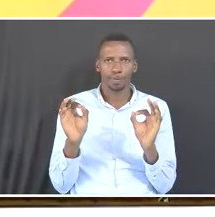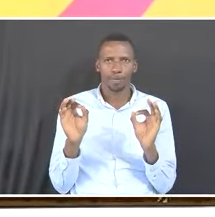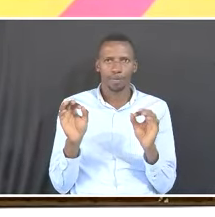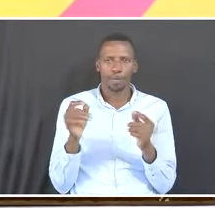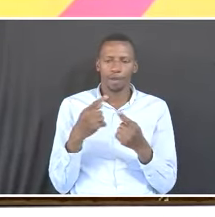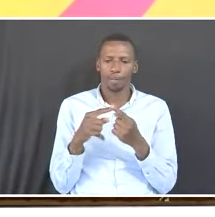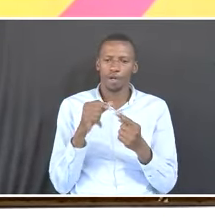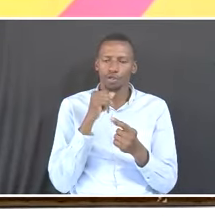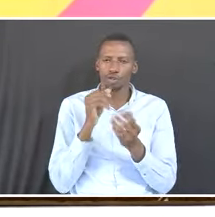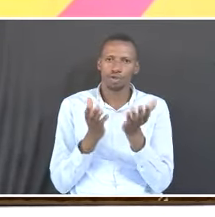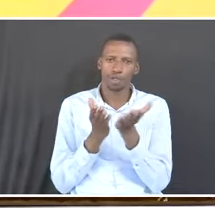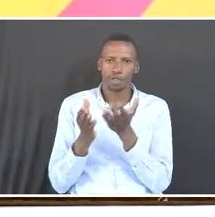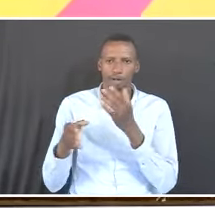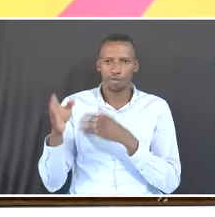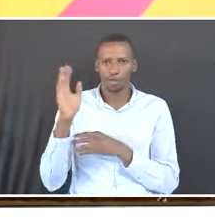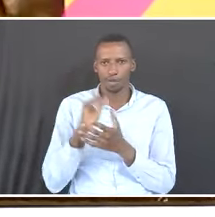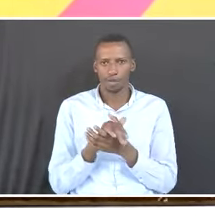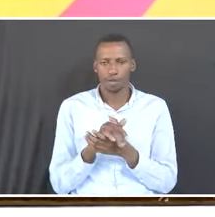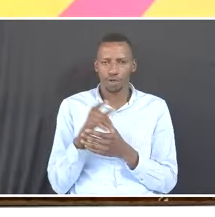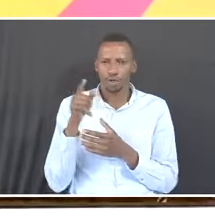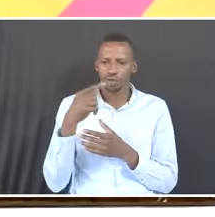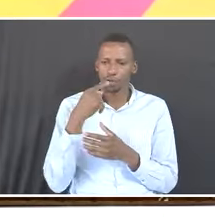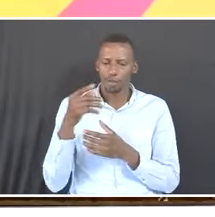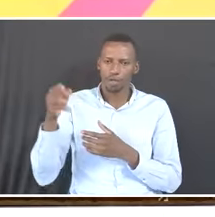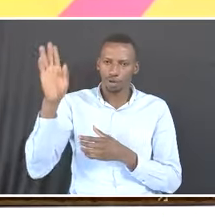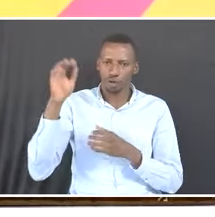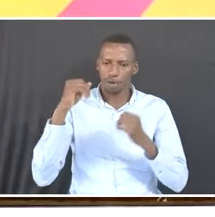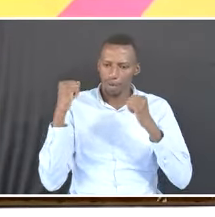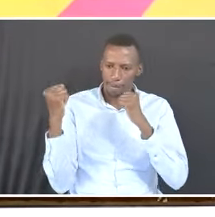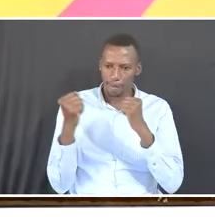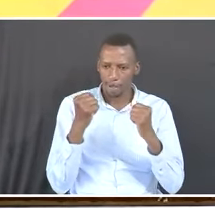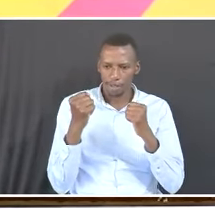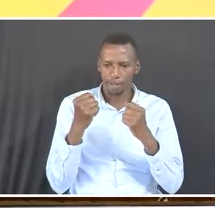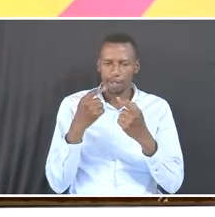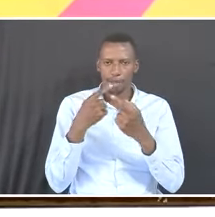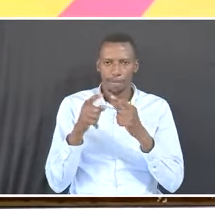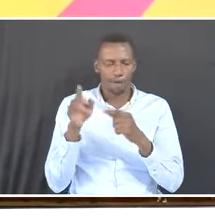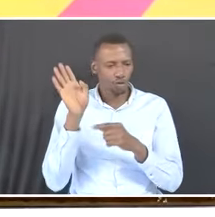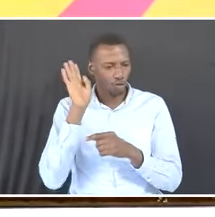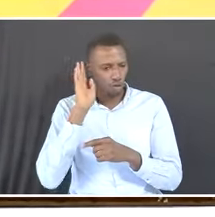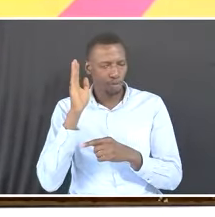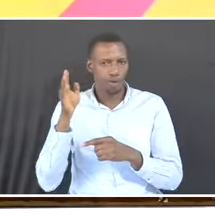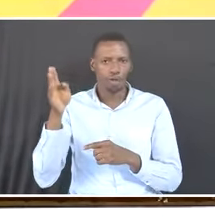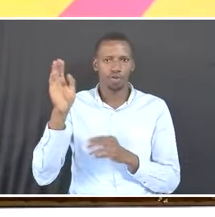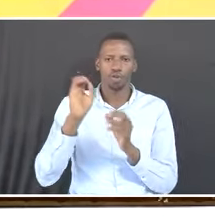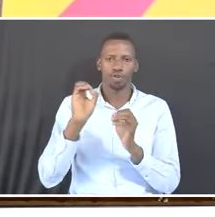and serve me not. You call me mighty and honor me not. You call me